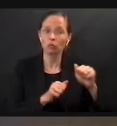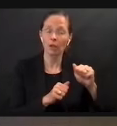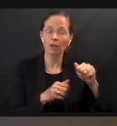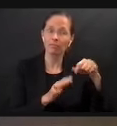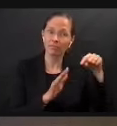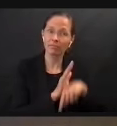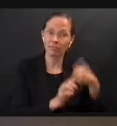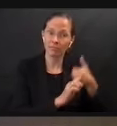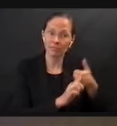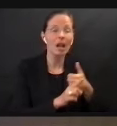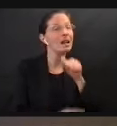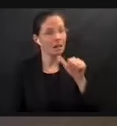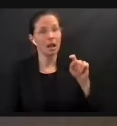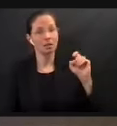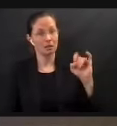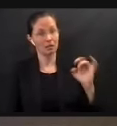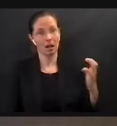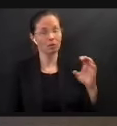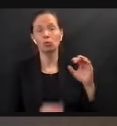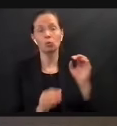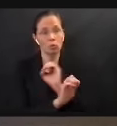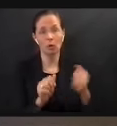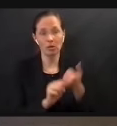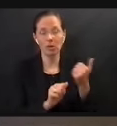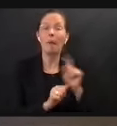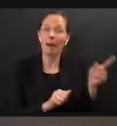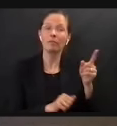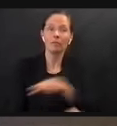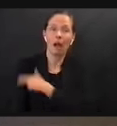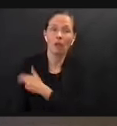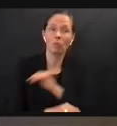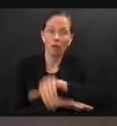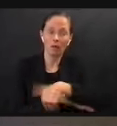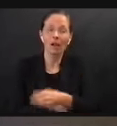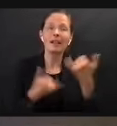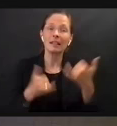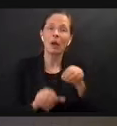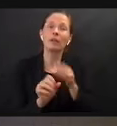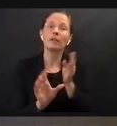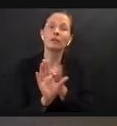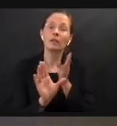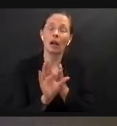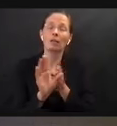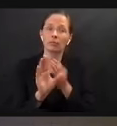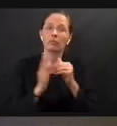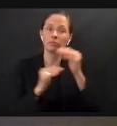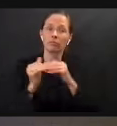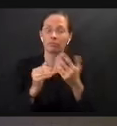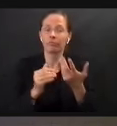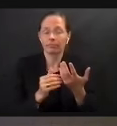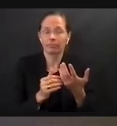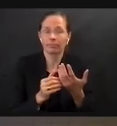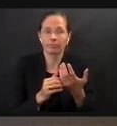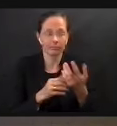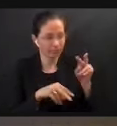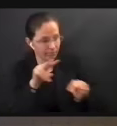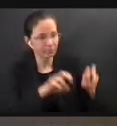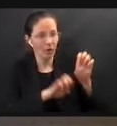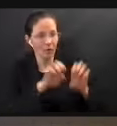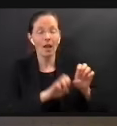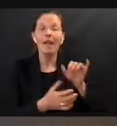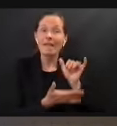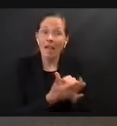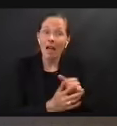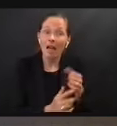physical danger, but it landed him in the hospital overnight and he's currently in a psychiatric facility undergoing evaluation. This incident was